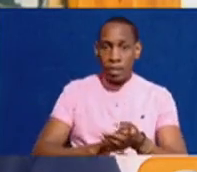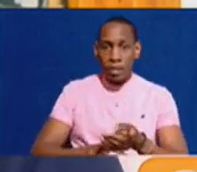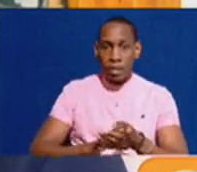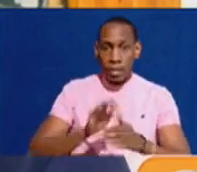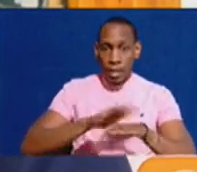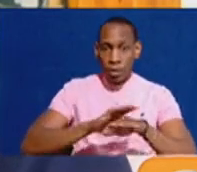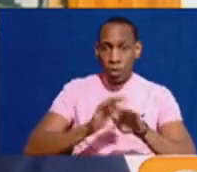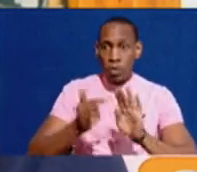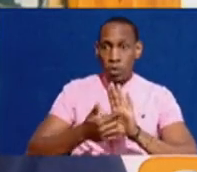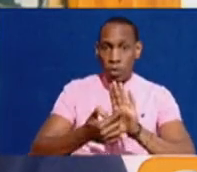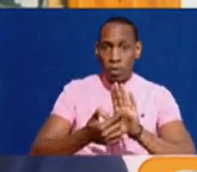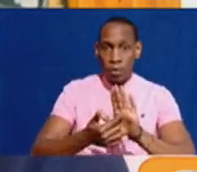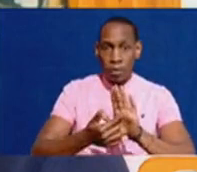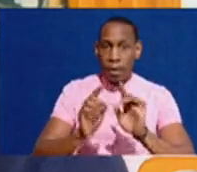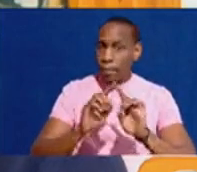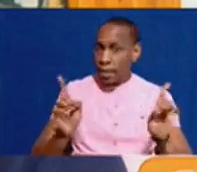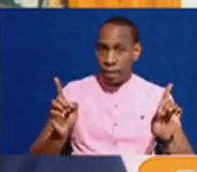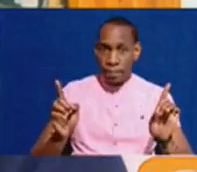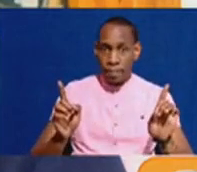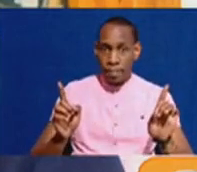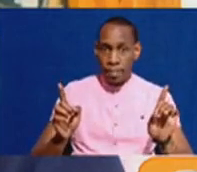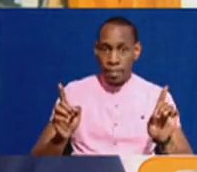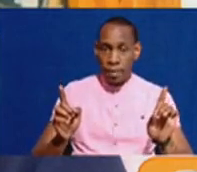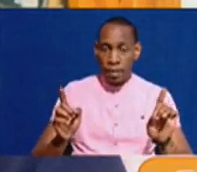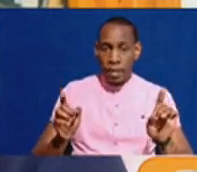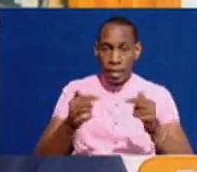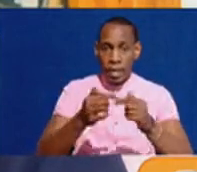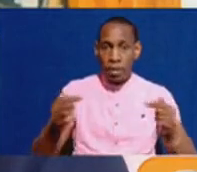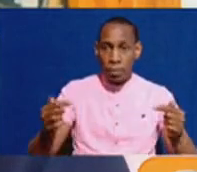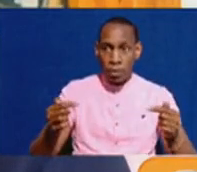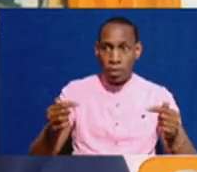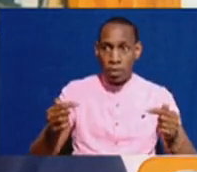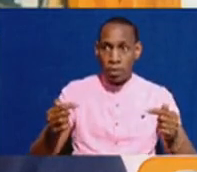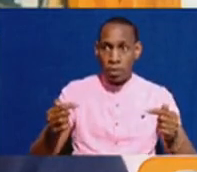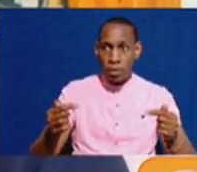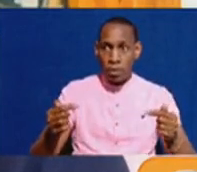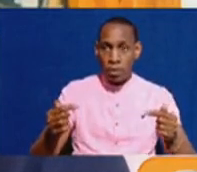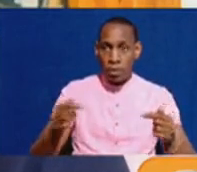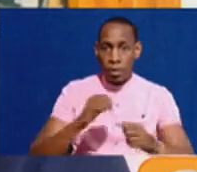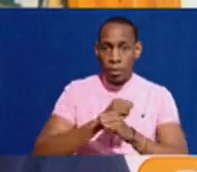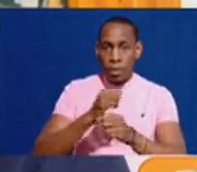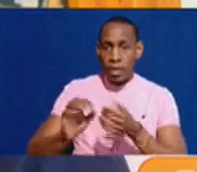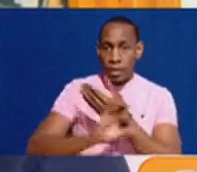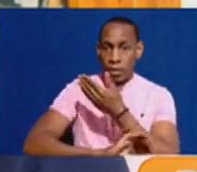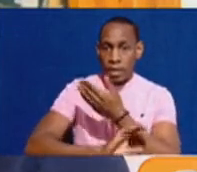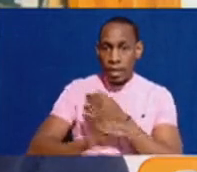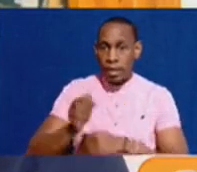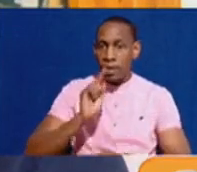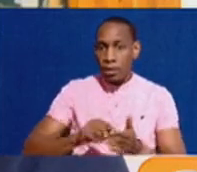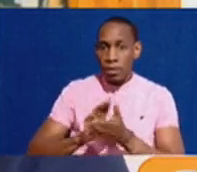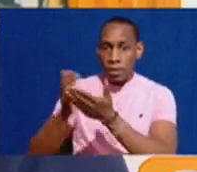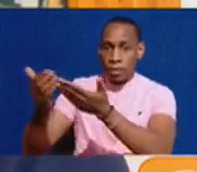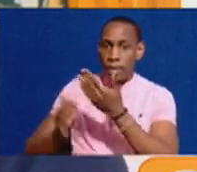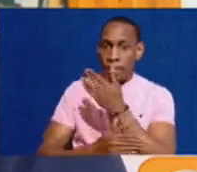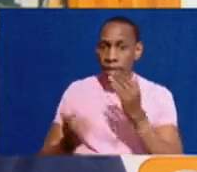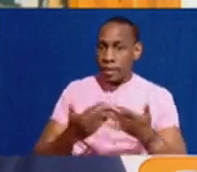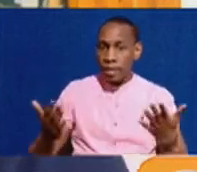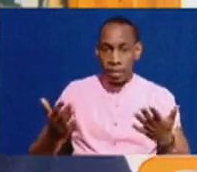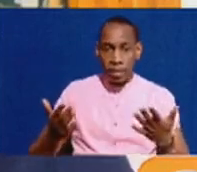statement, but it runs counter to the expectations of some other country. If the others are saying, don't bring some bad things to